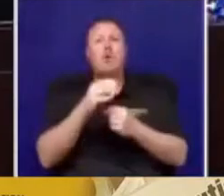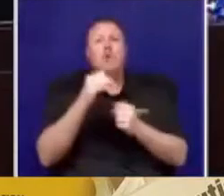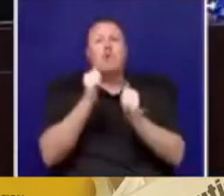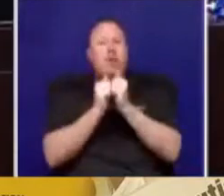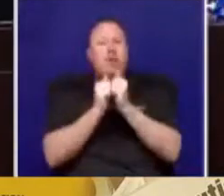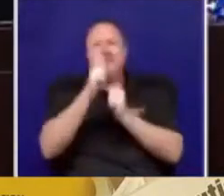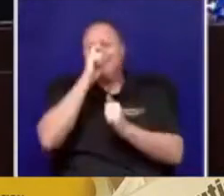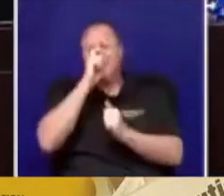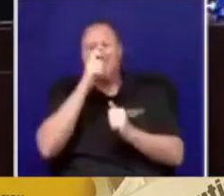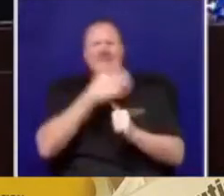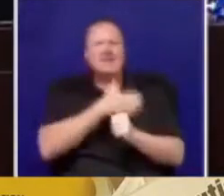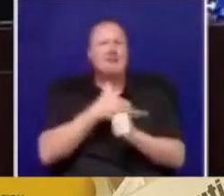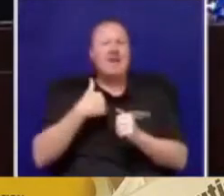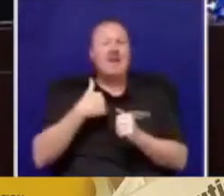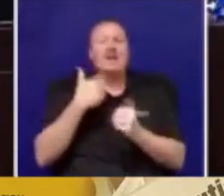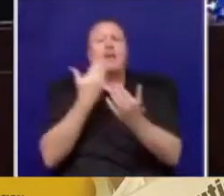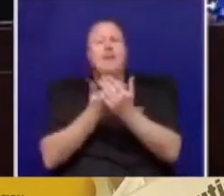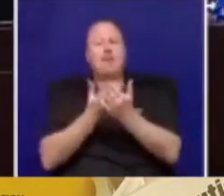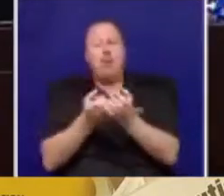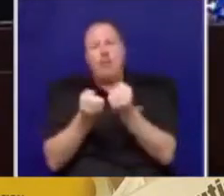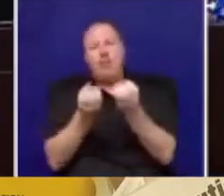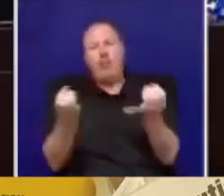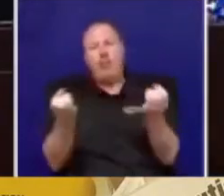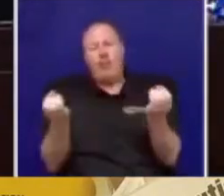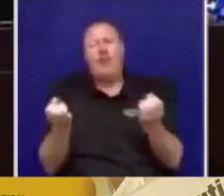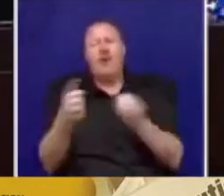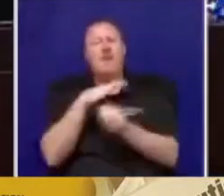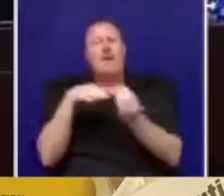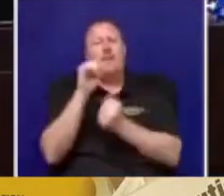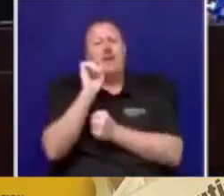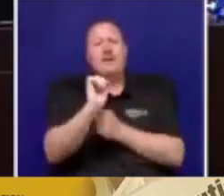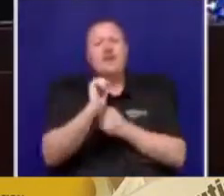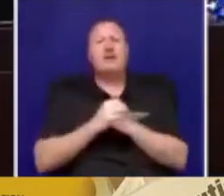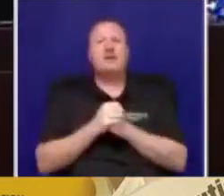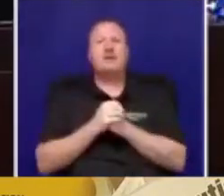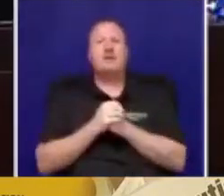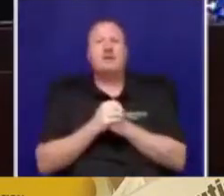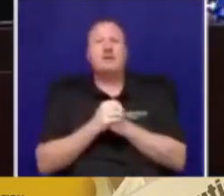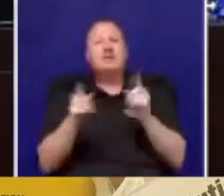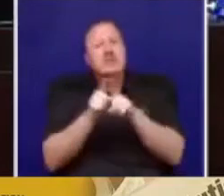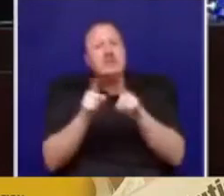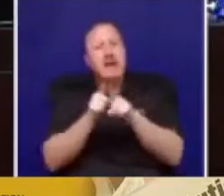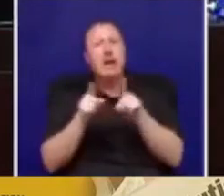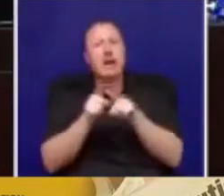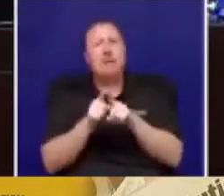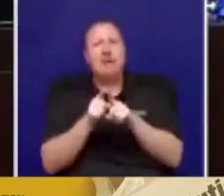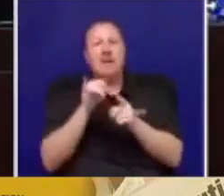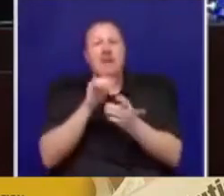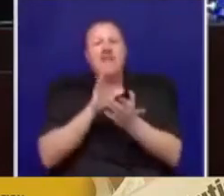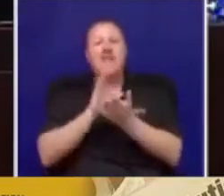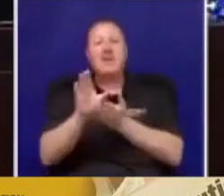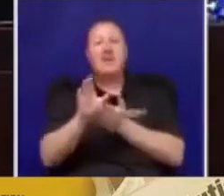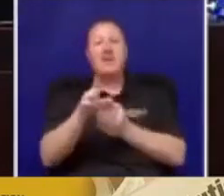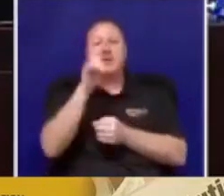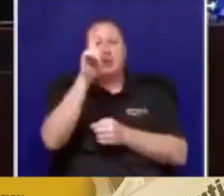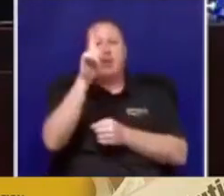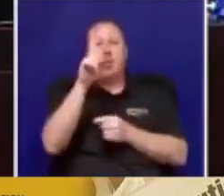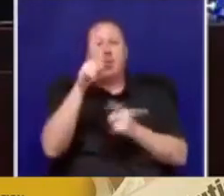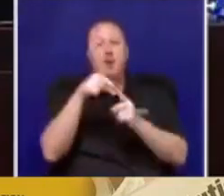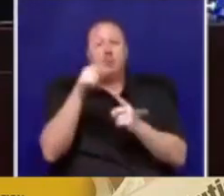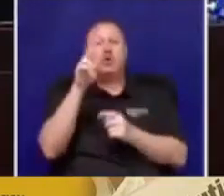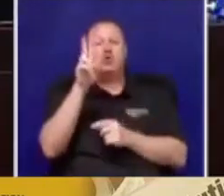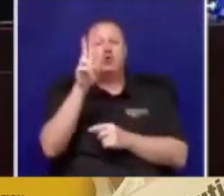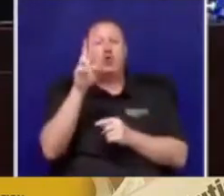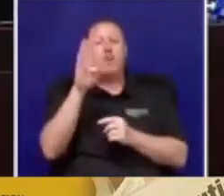and mothers who are able to provide for their family. Over and above this, we have invested 1.2